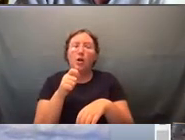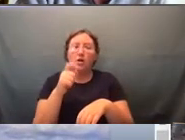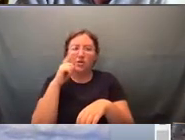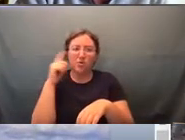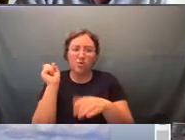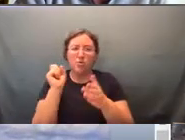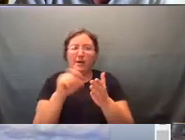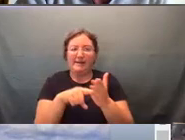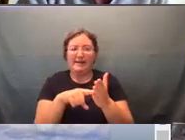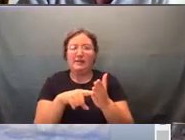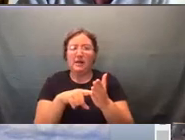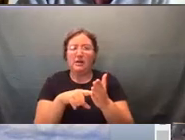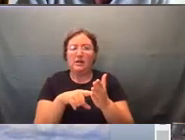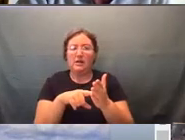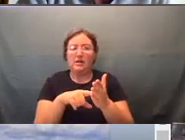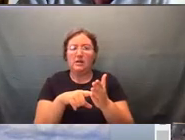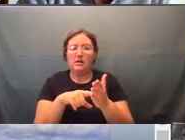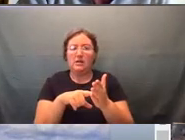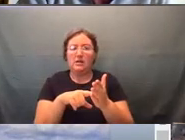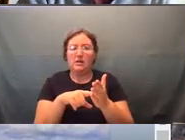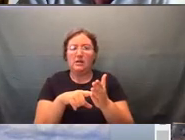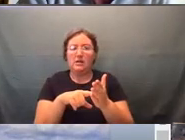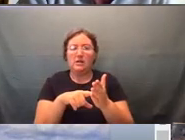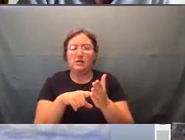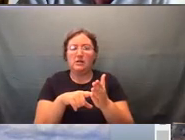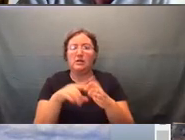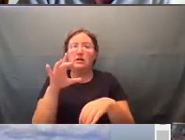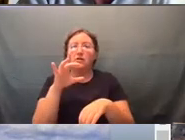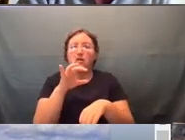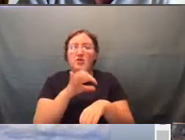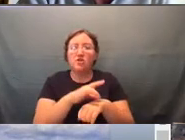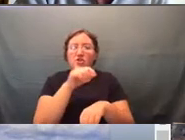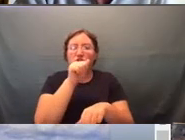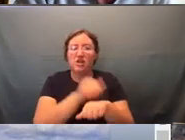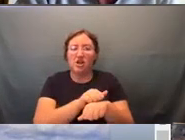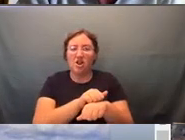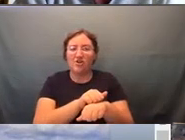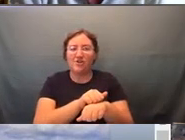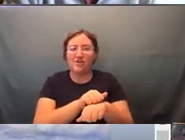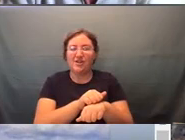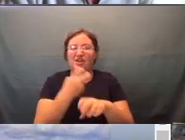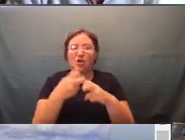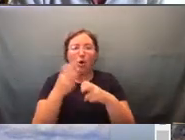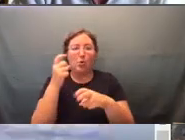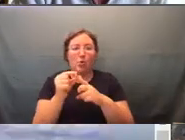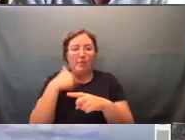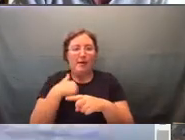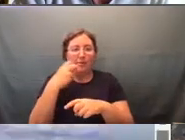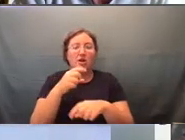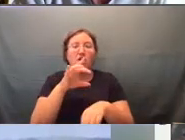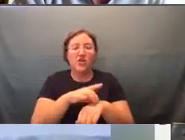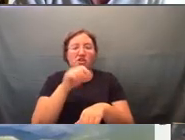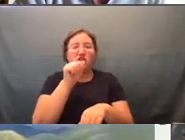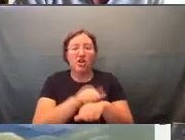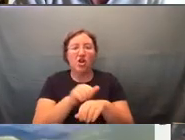and appreciate the geologic, always a hard word for me, the geologic action that has helped